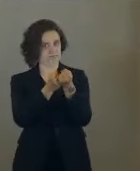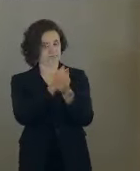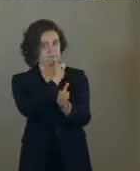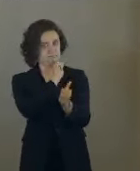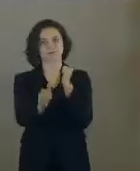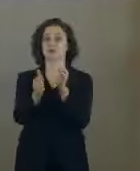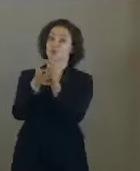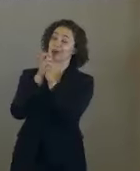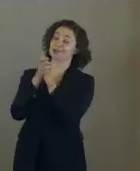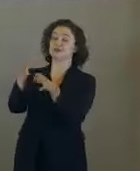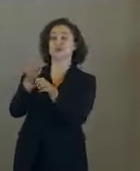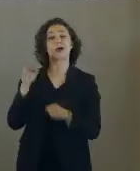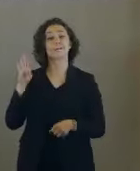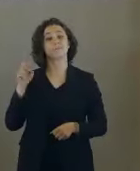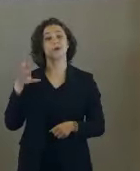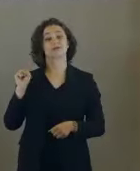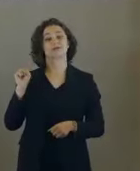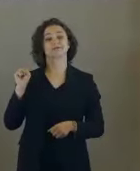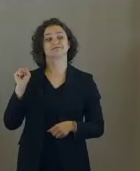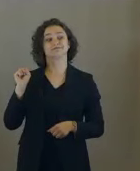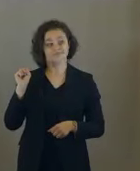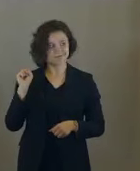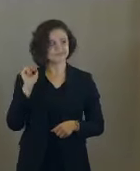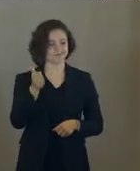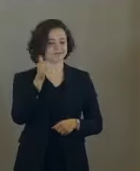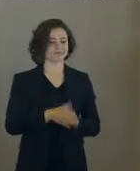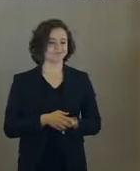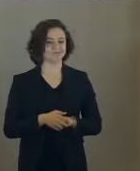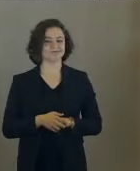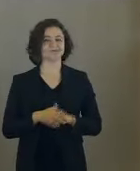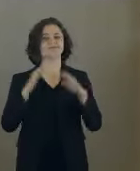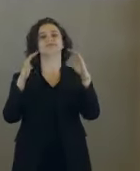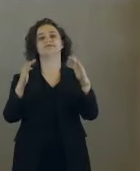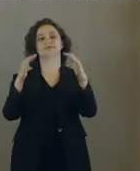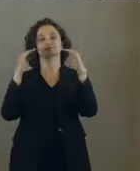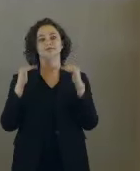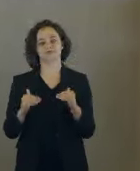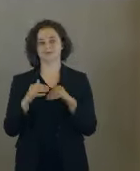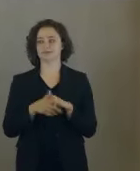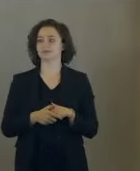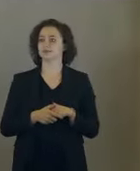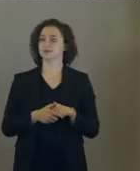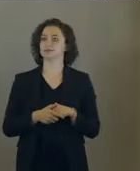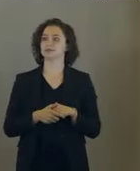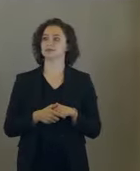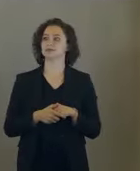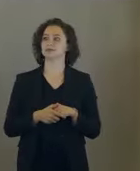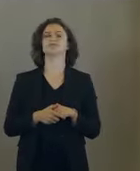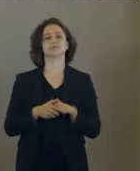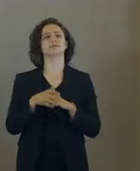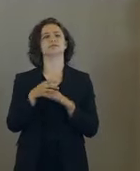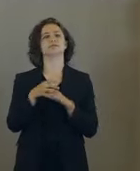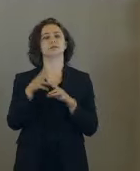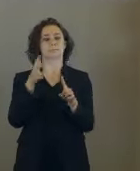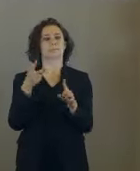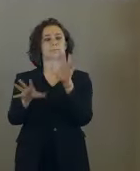Congratulations, Director, you got a bonus. Thank you. Next, we have a item about the appointment of the